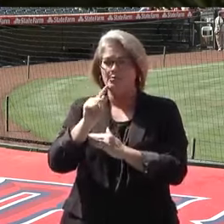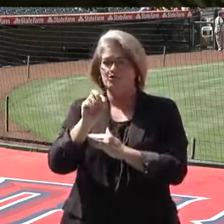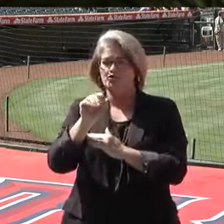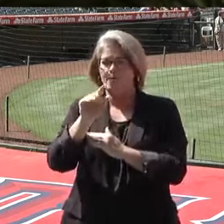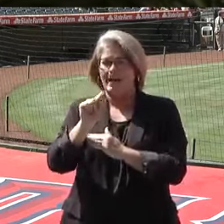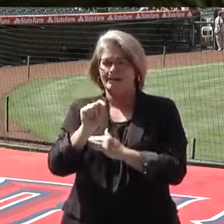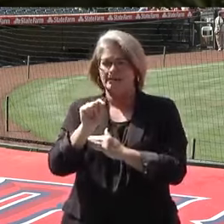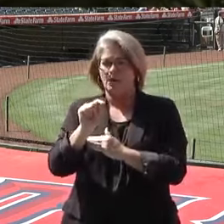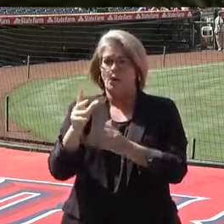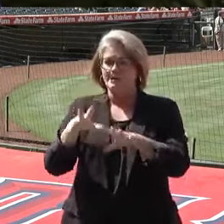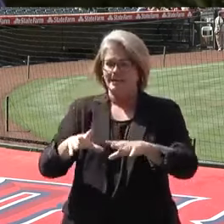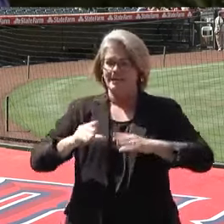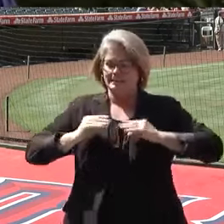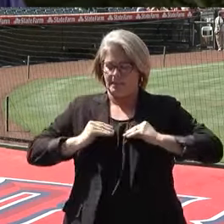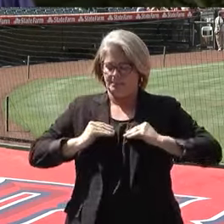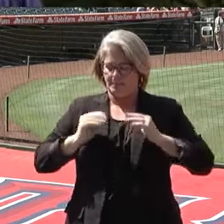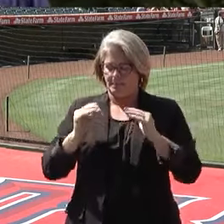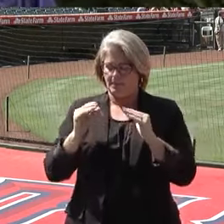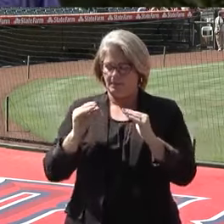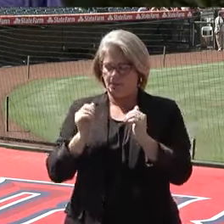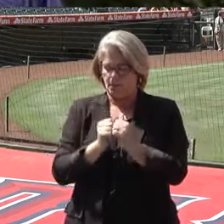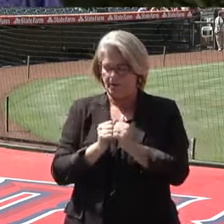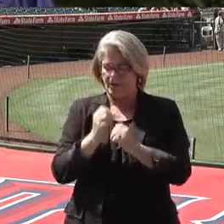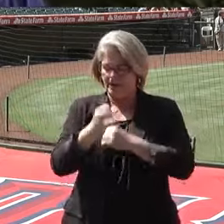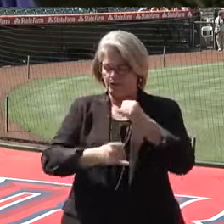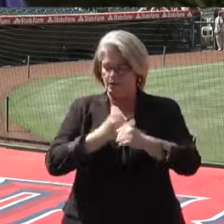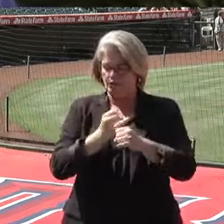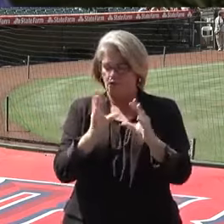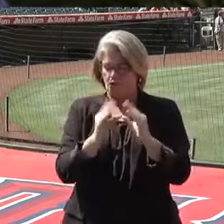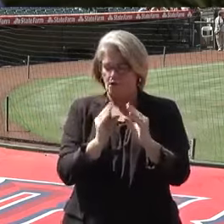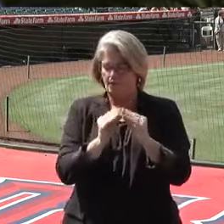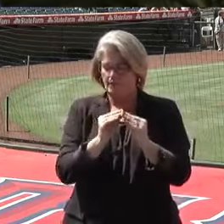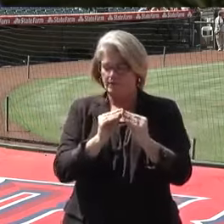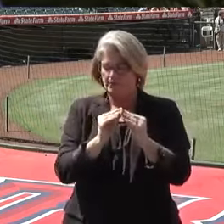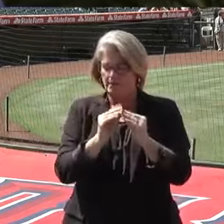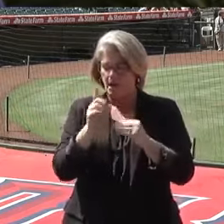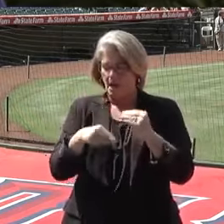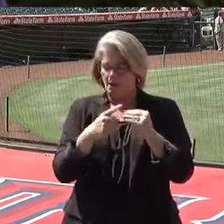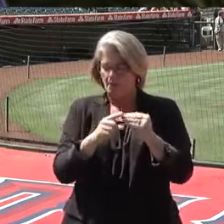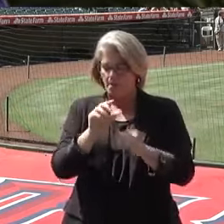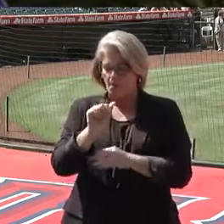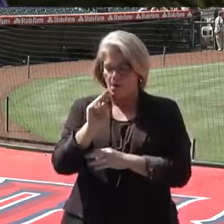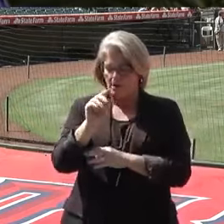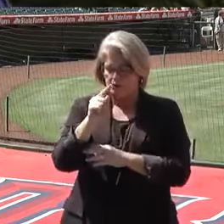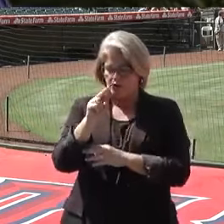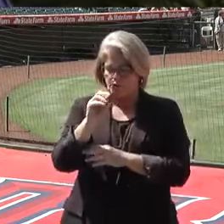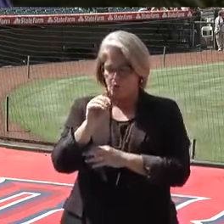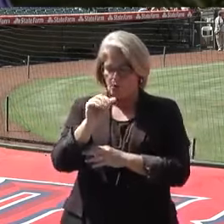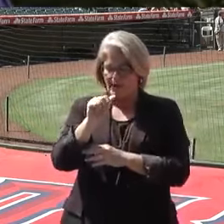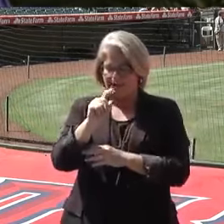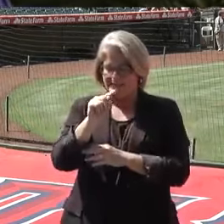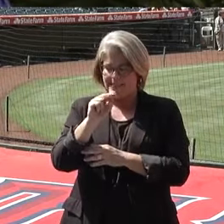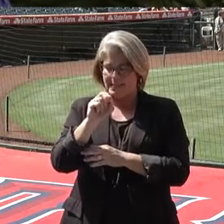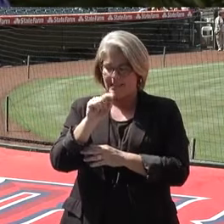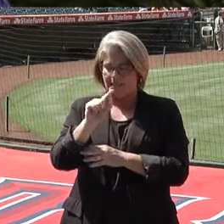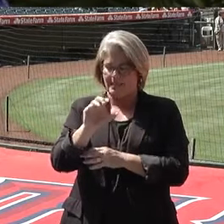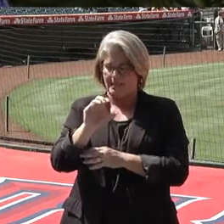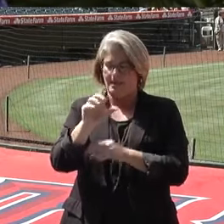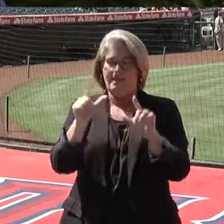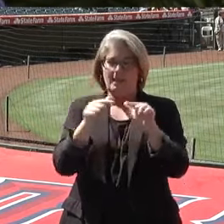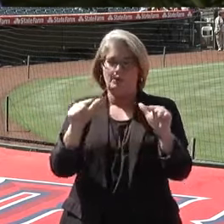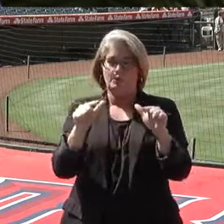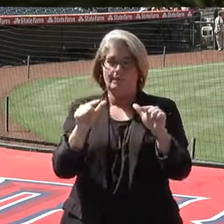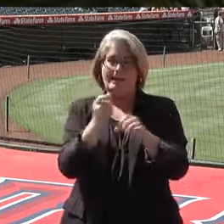on Austroasiatic Languages. Next fall, Hui will be pursuing a PhD in